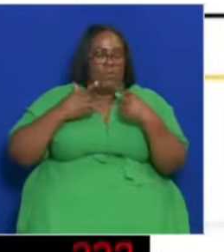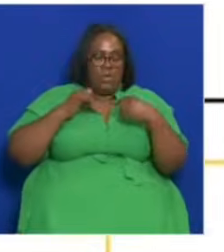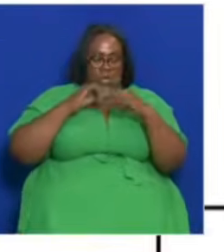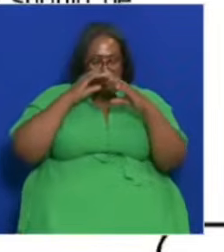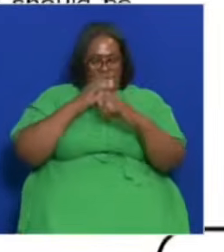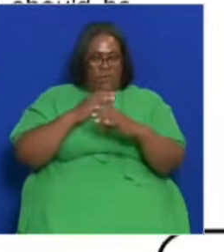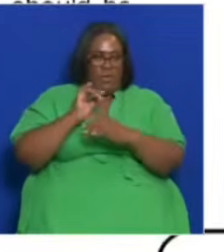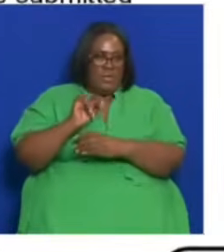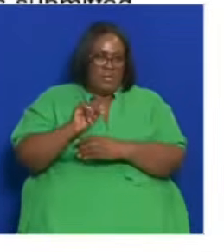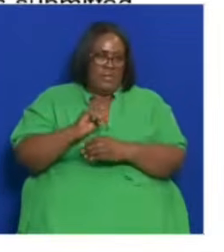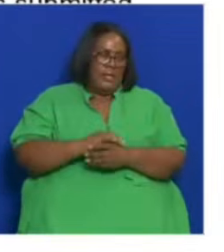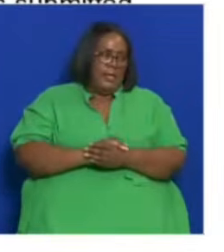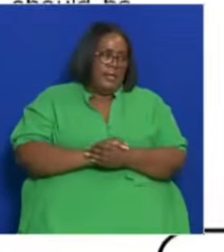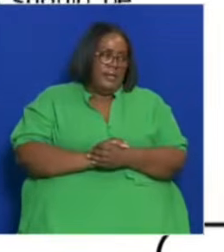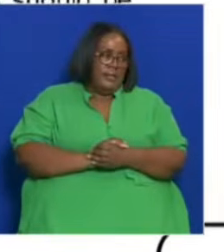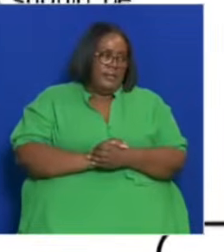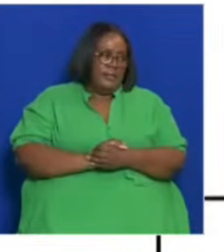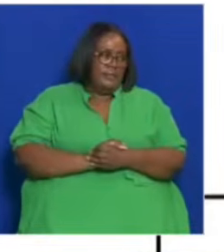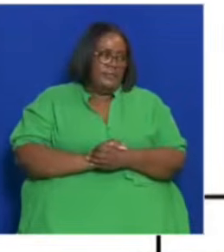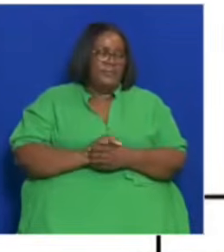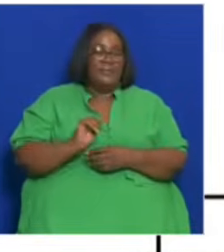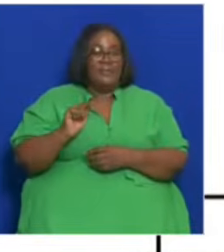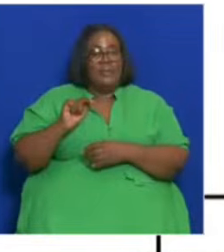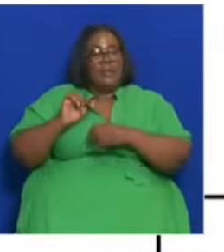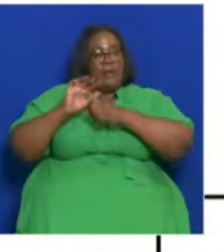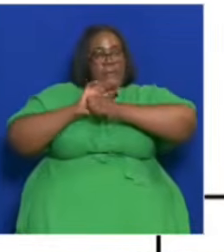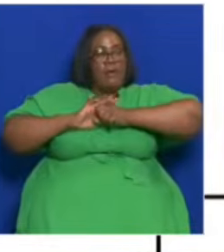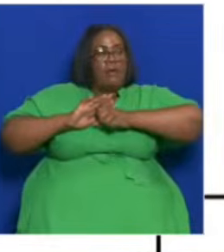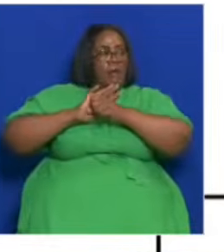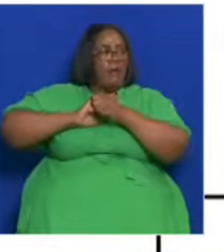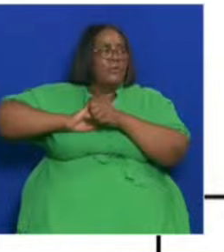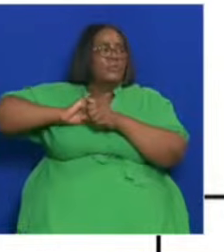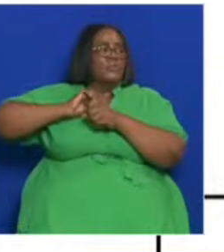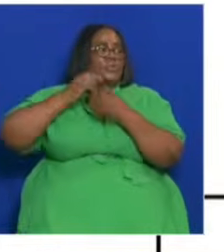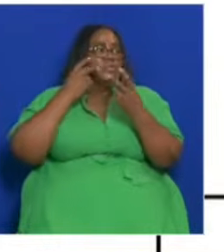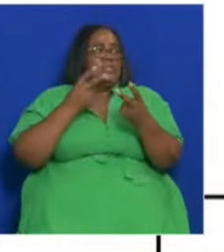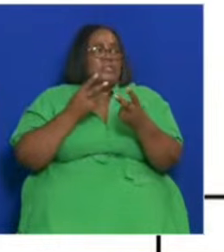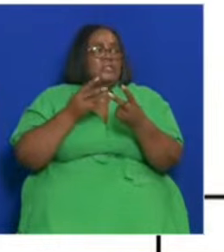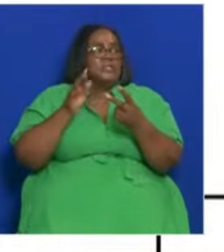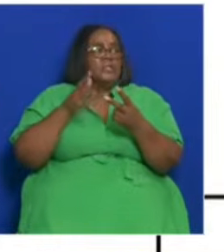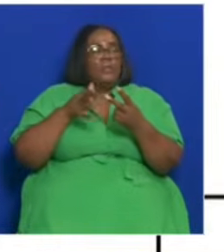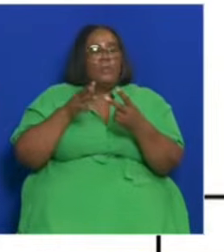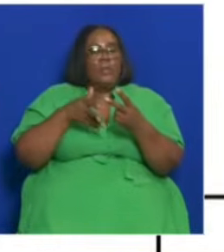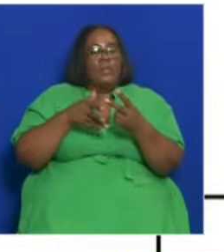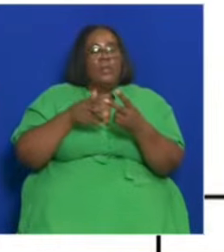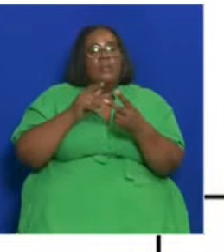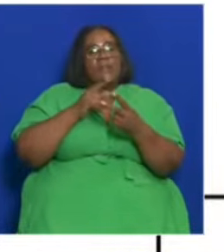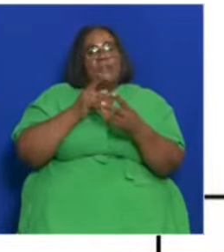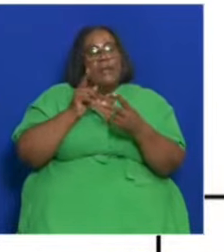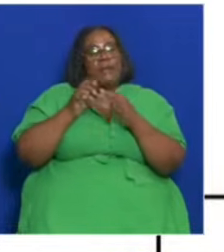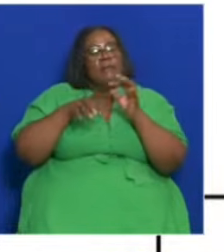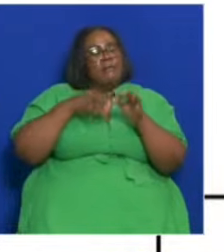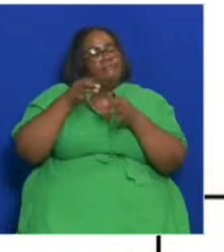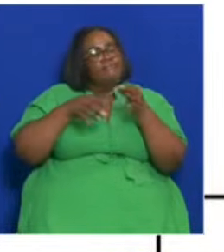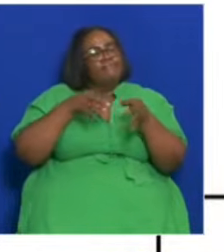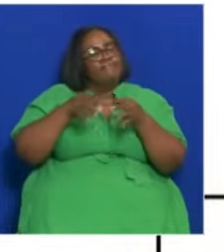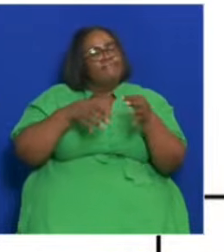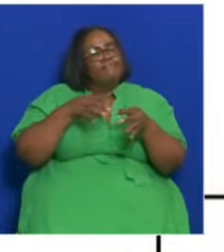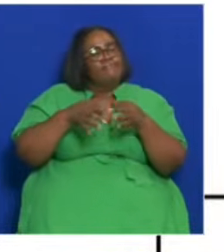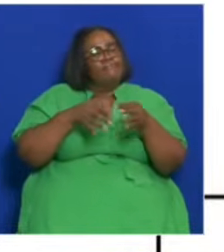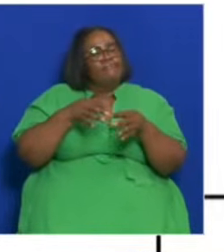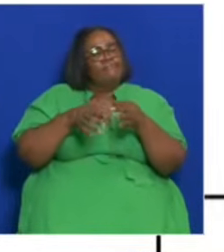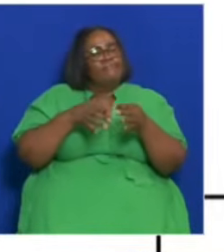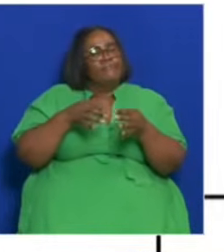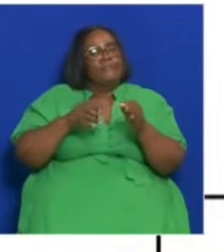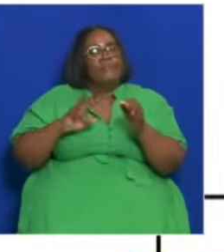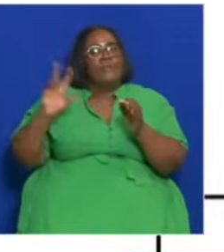And in that section, you'll see that they detail the affidavit that was